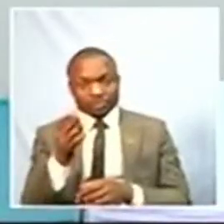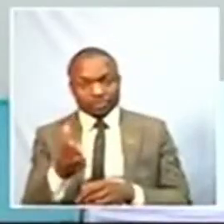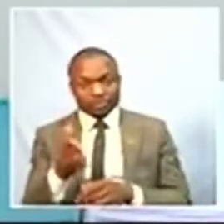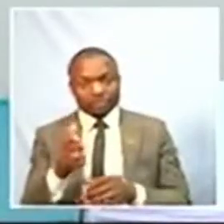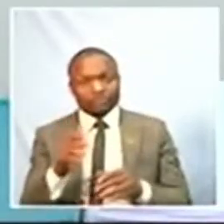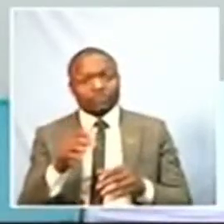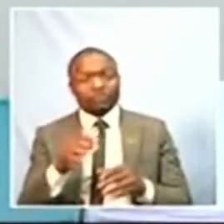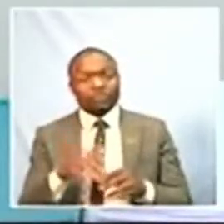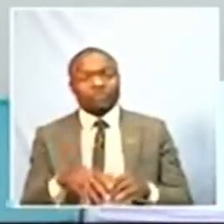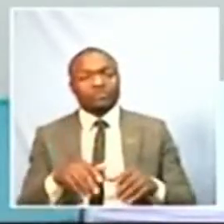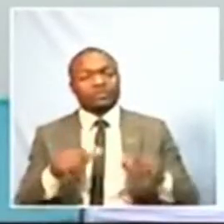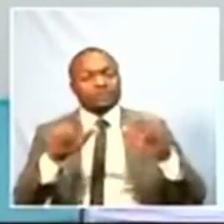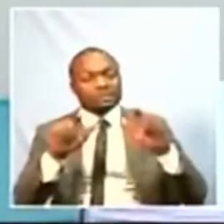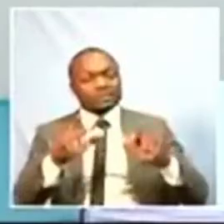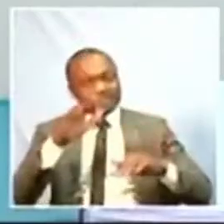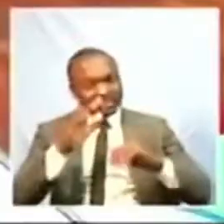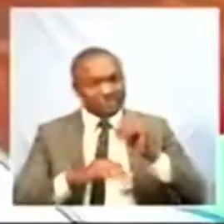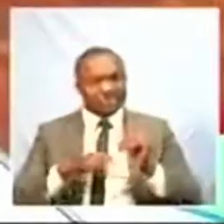50 kilometers